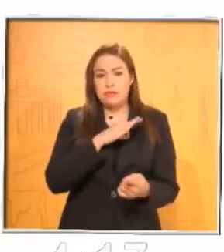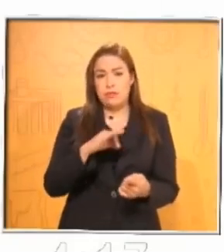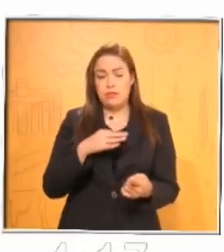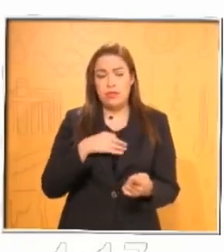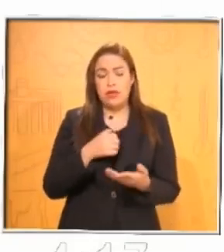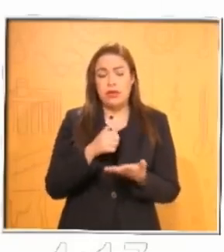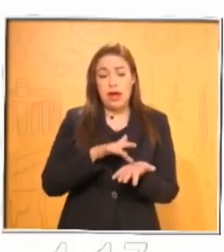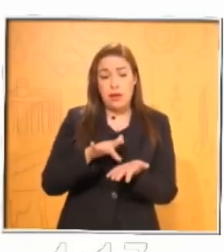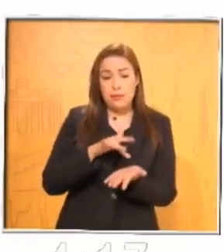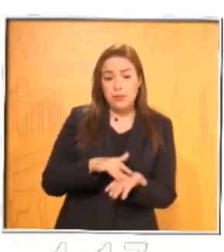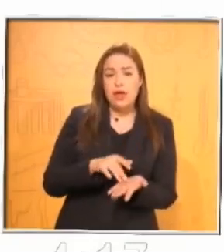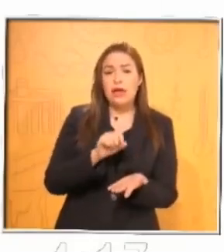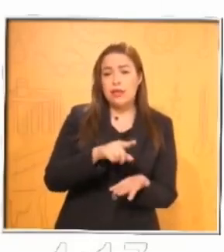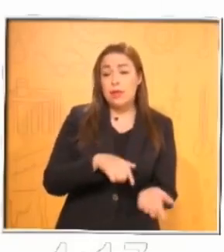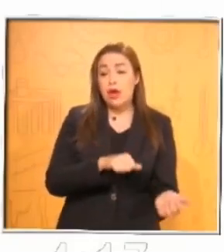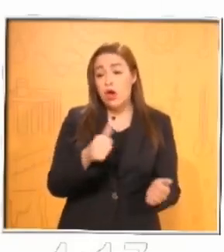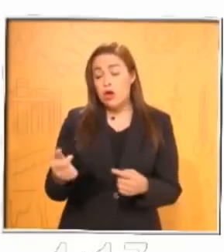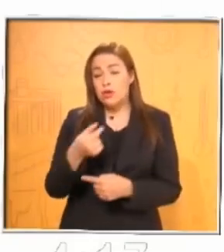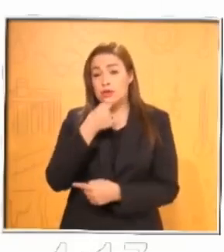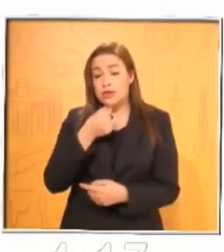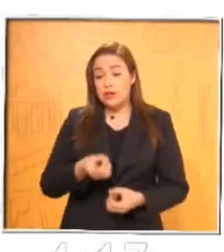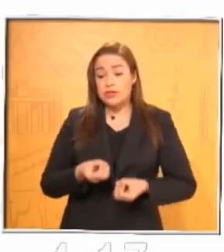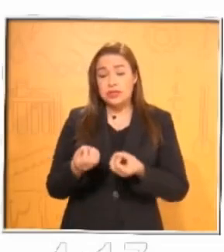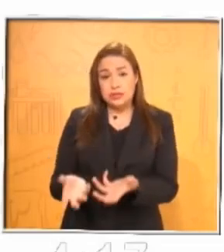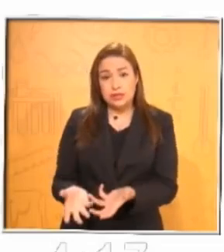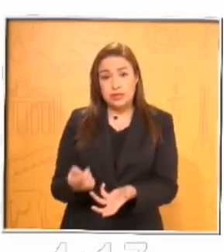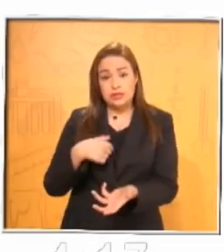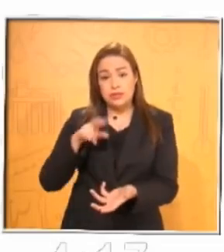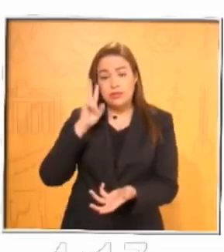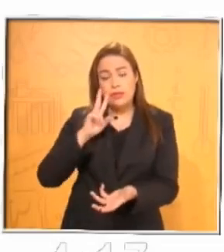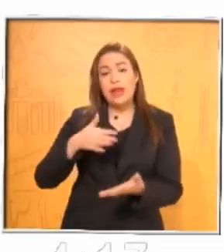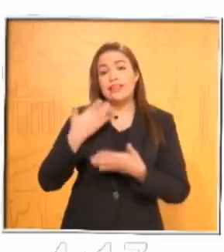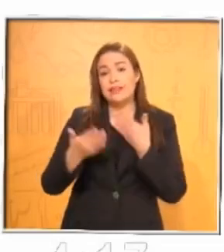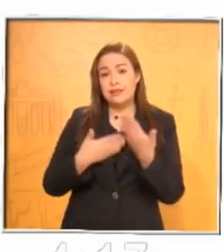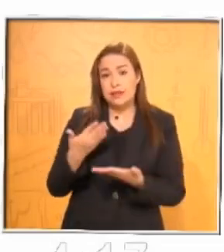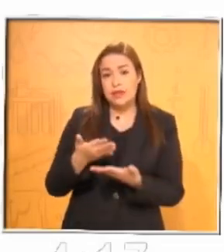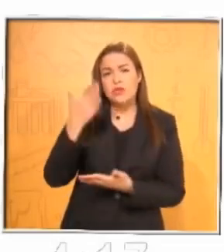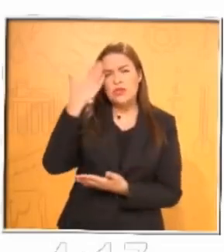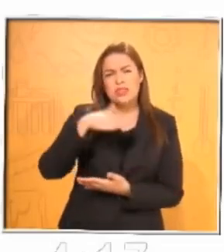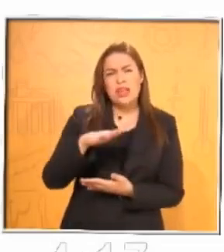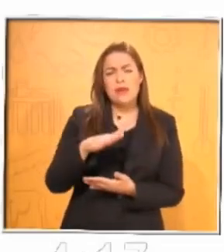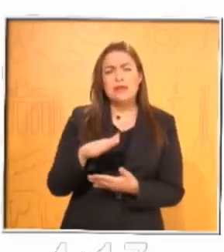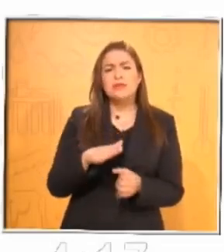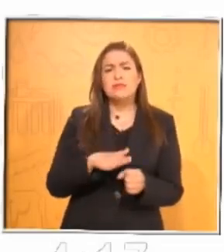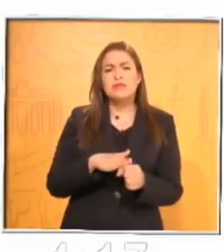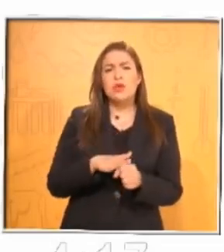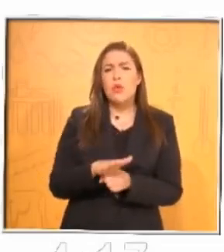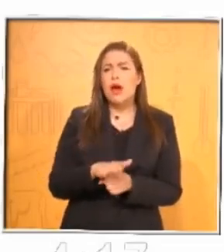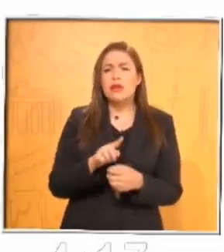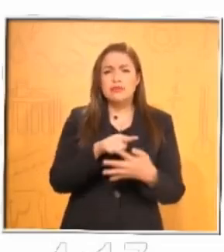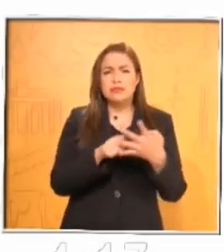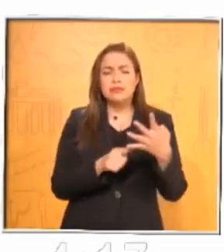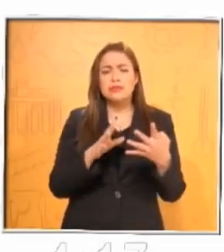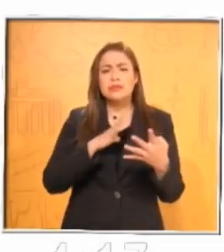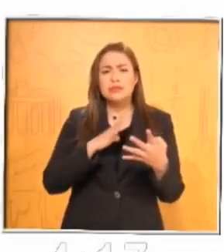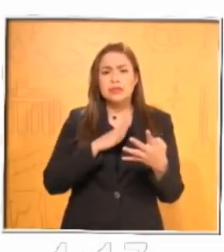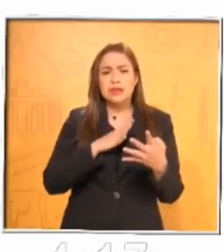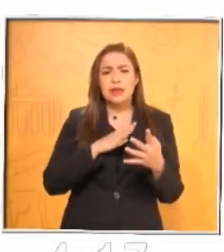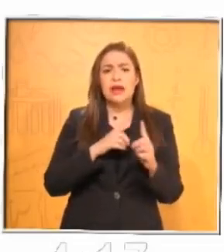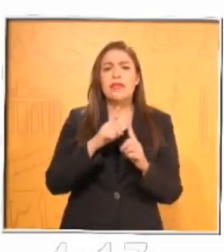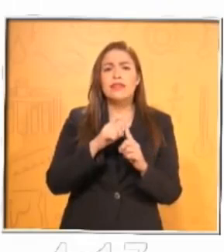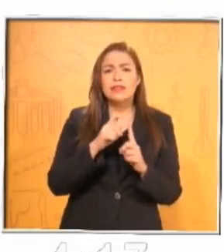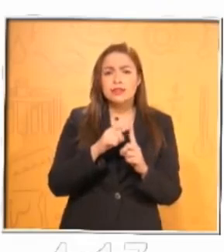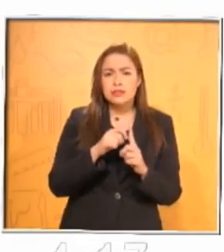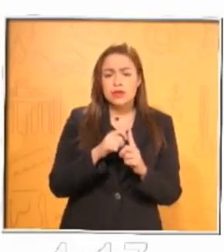children. Do you know genres of comics? What kind of genres of comics do you